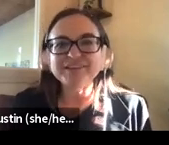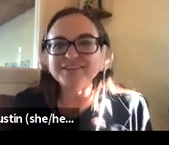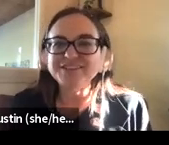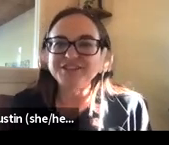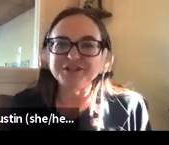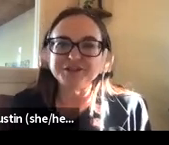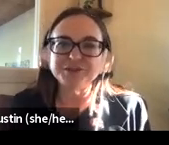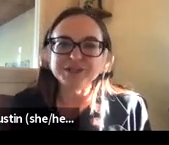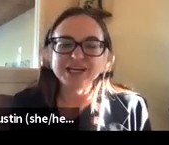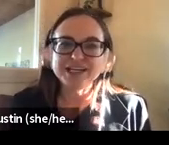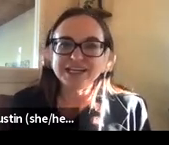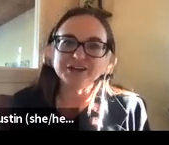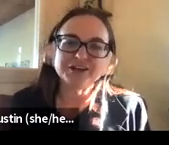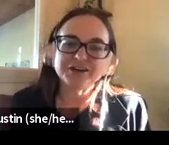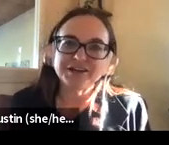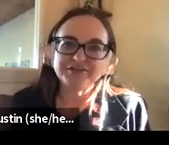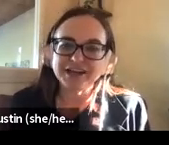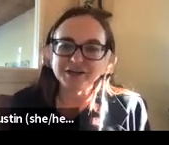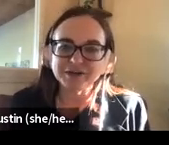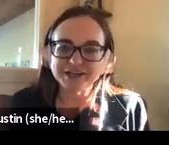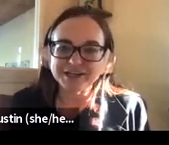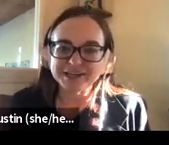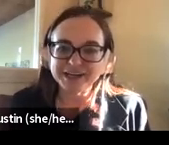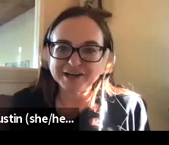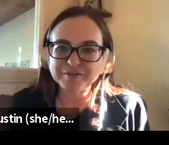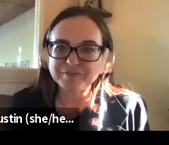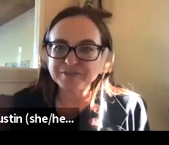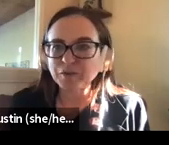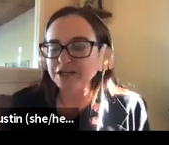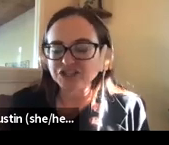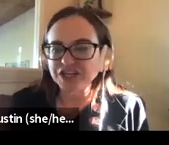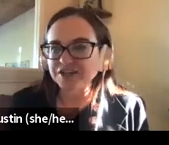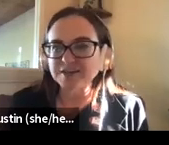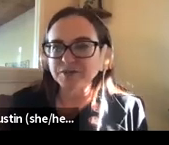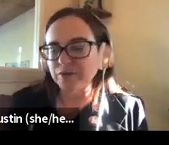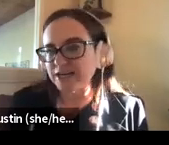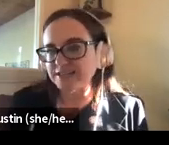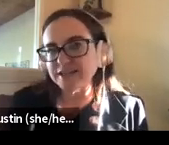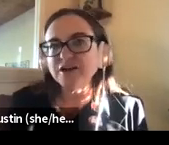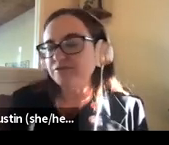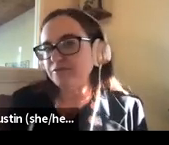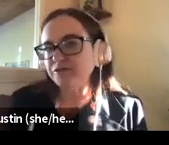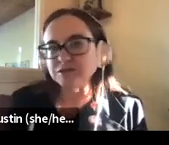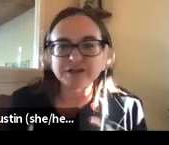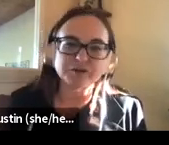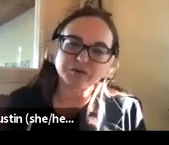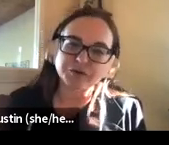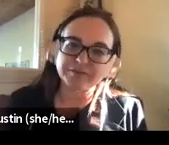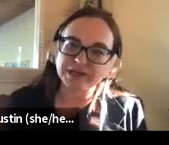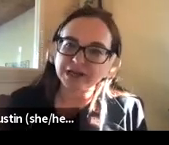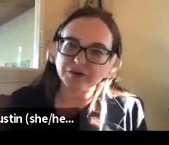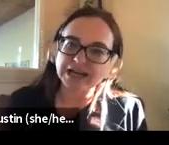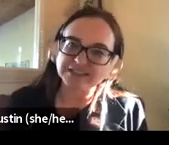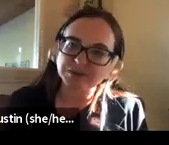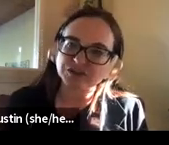And I would love to hear if anyone wanted to share some of the ways folks in their group